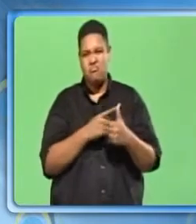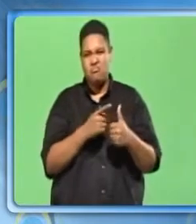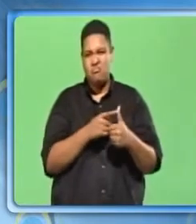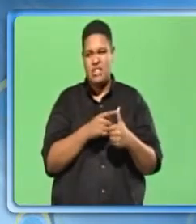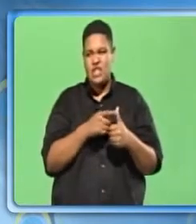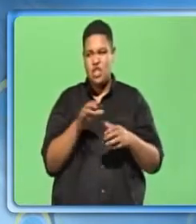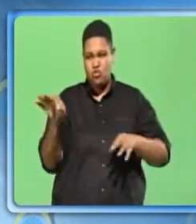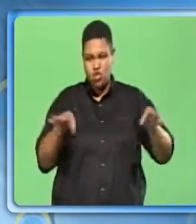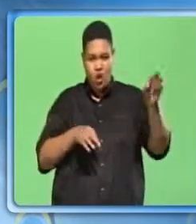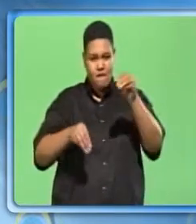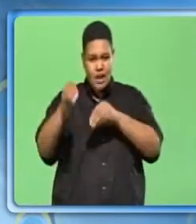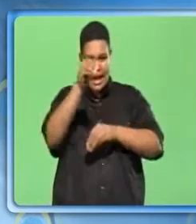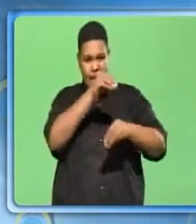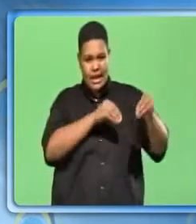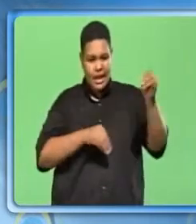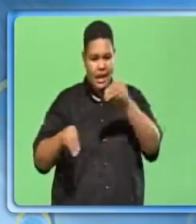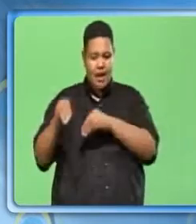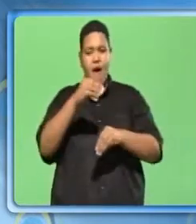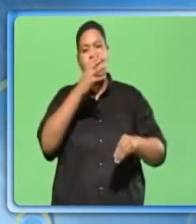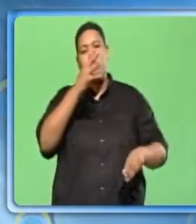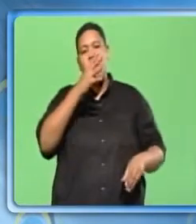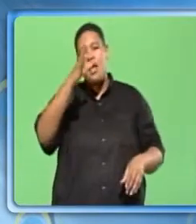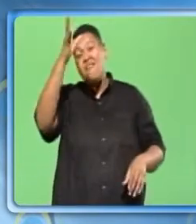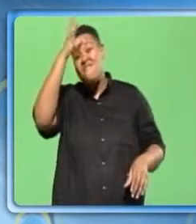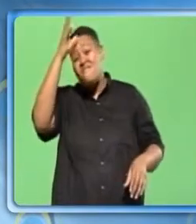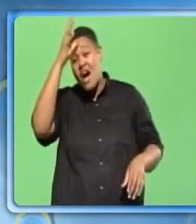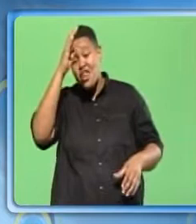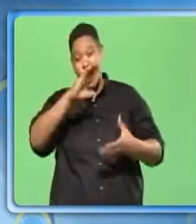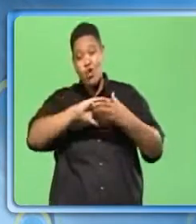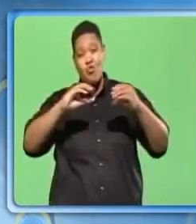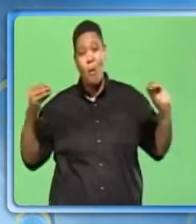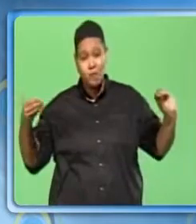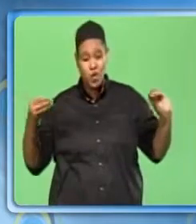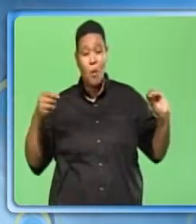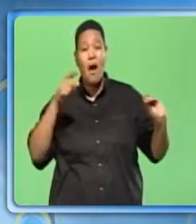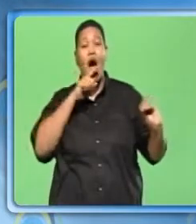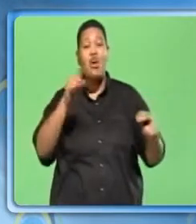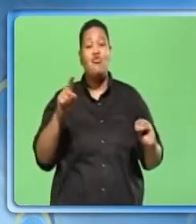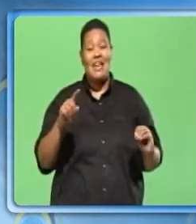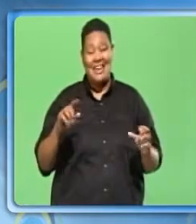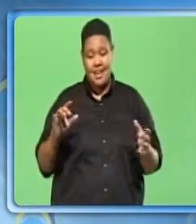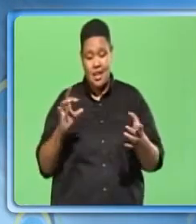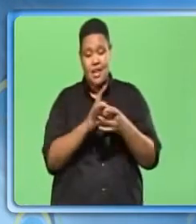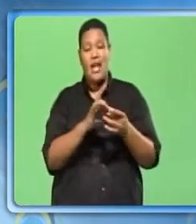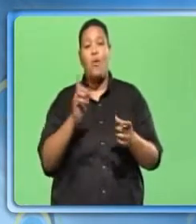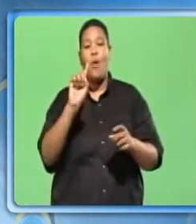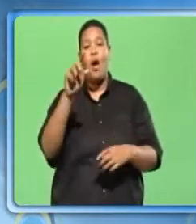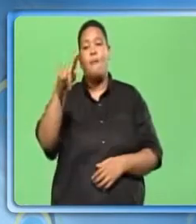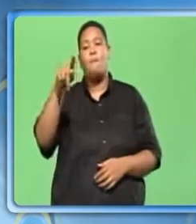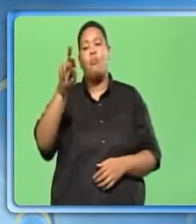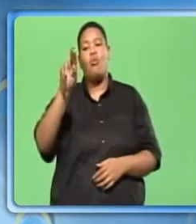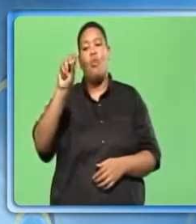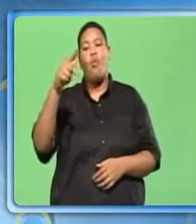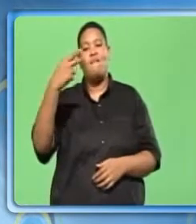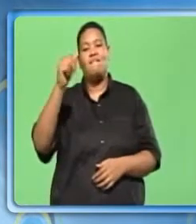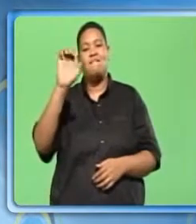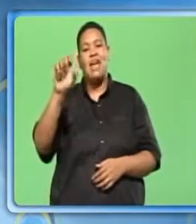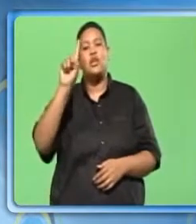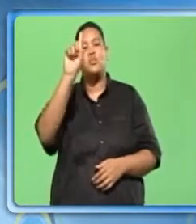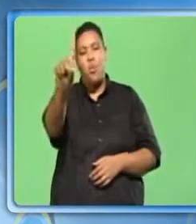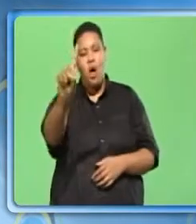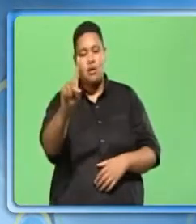shuffling of maternal and paternal chromosomes and crossing over at prophase 1.